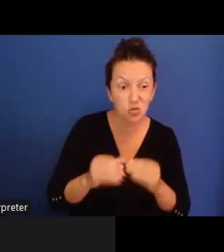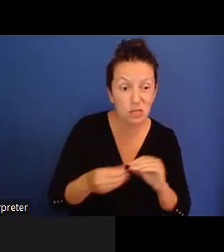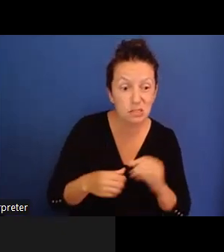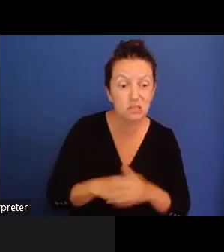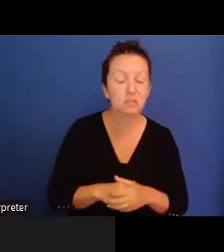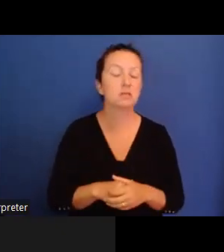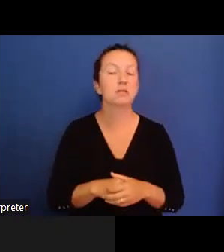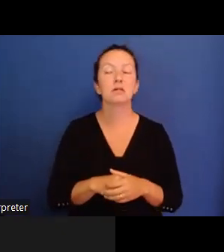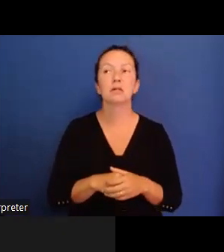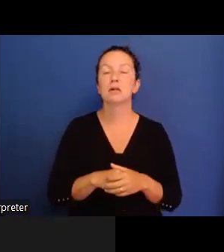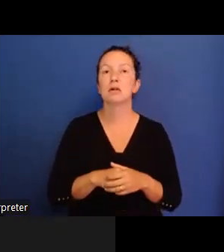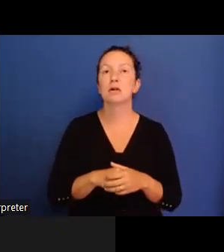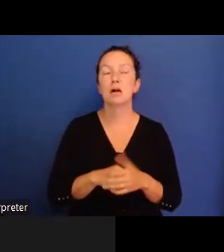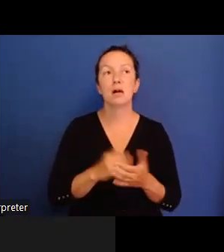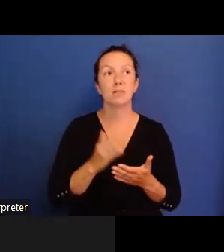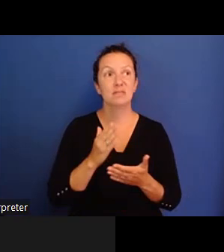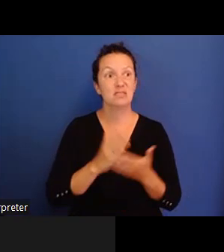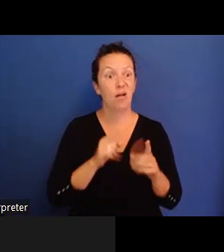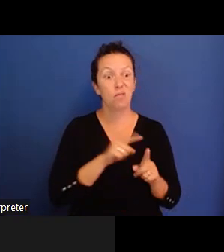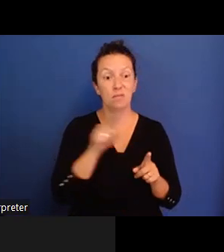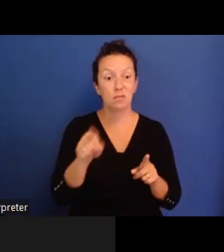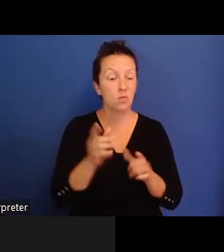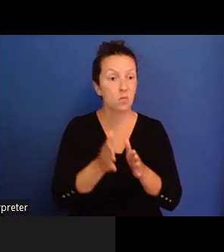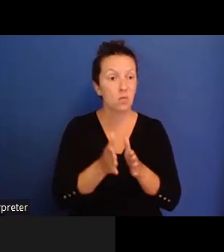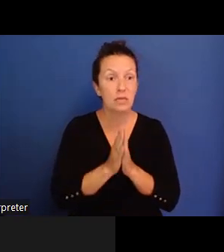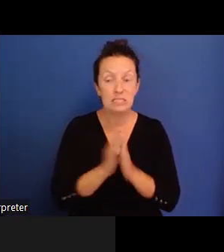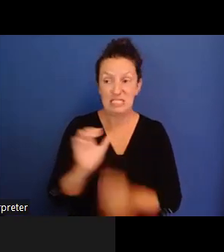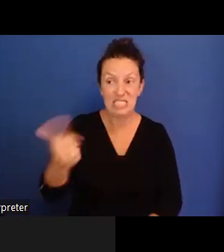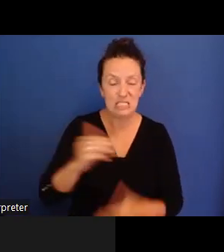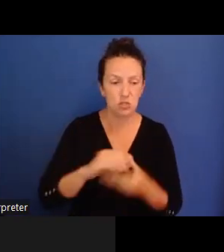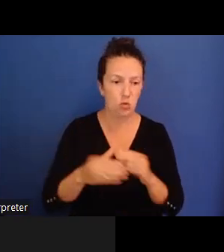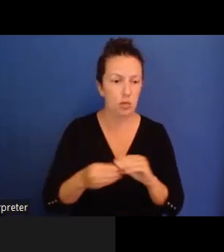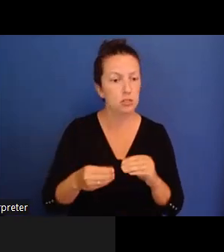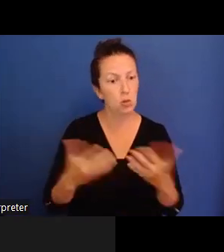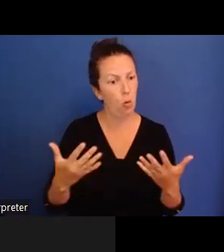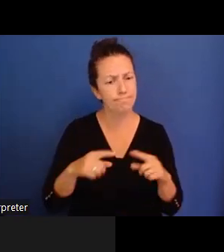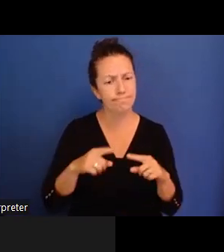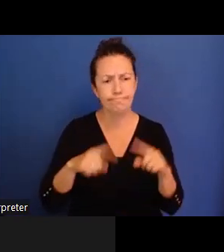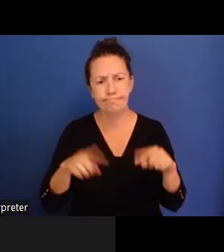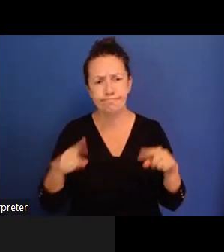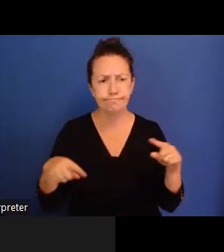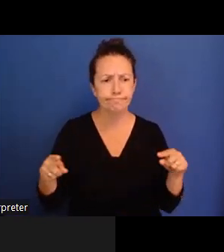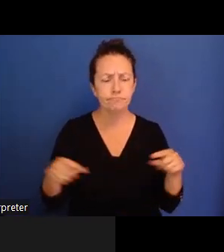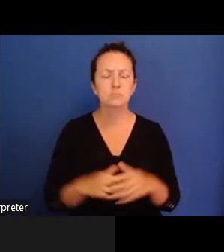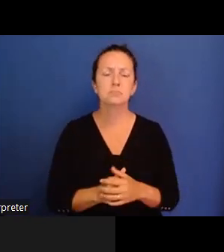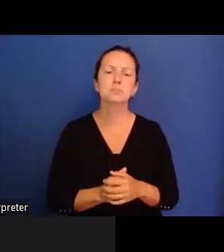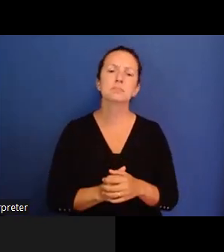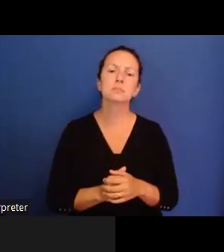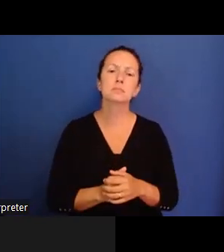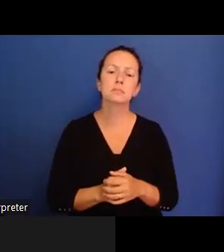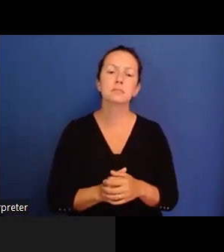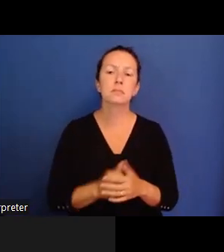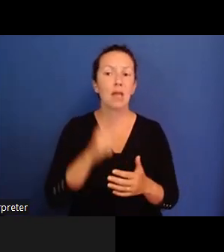other situations where people have been asked to write 10 stories. I think the important